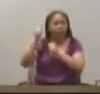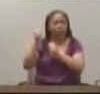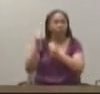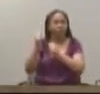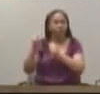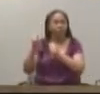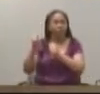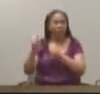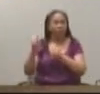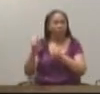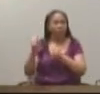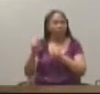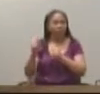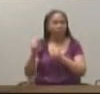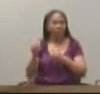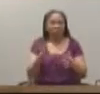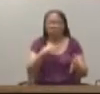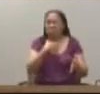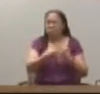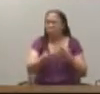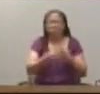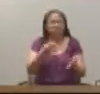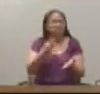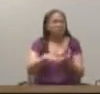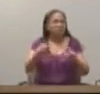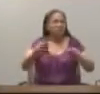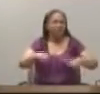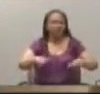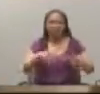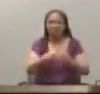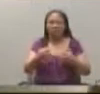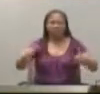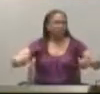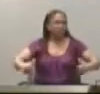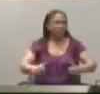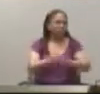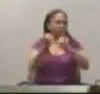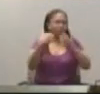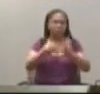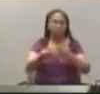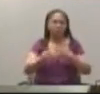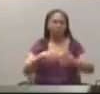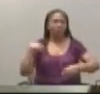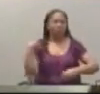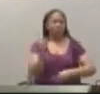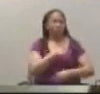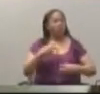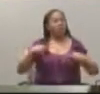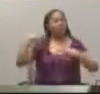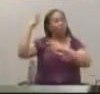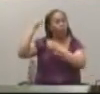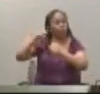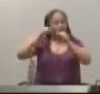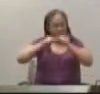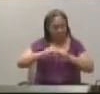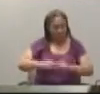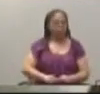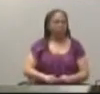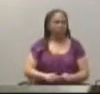that no matter what comes our way, we still have that hope. Doesn't mean we're not going to have bad